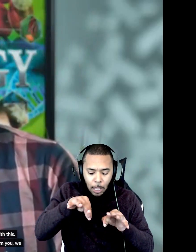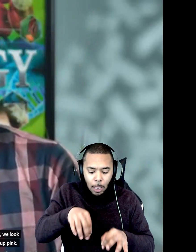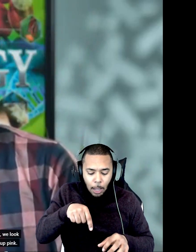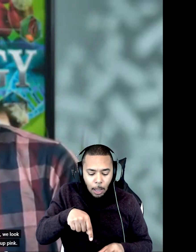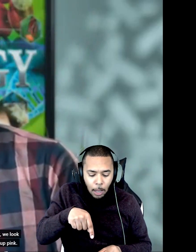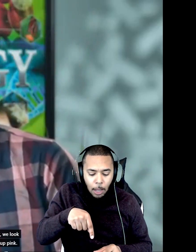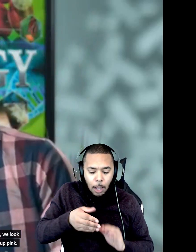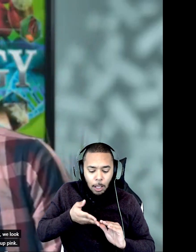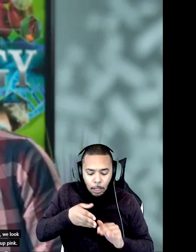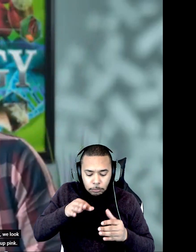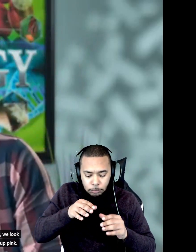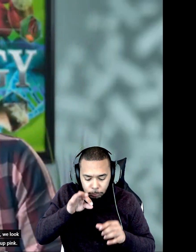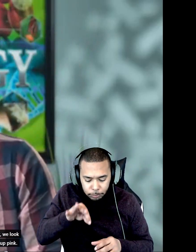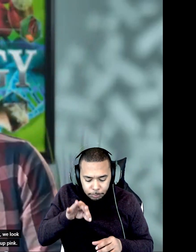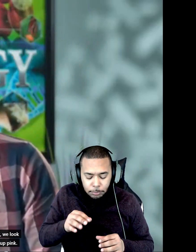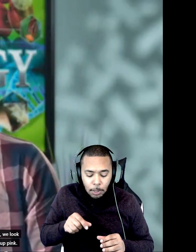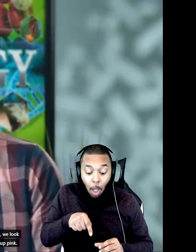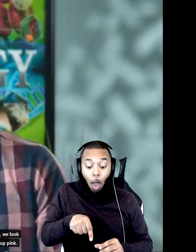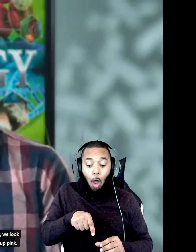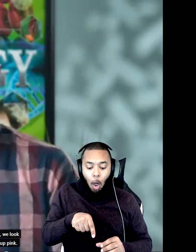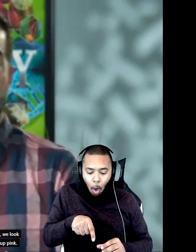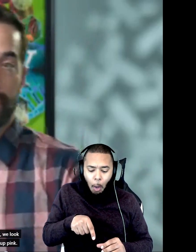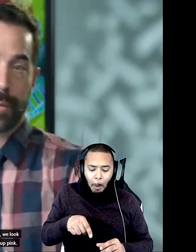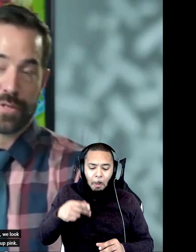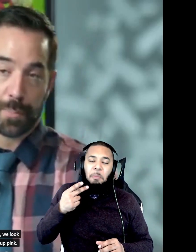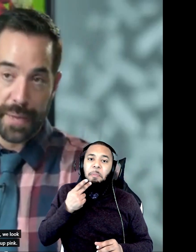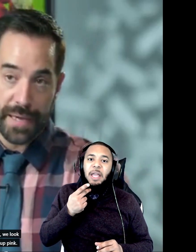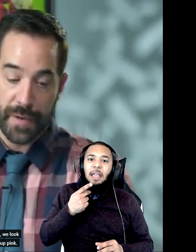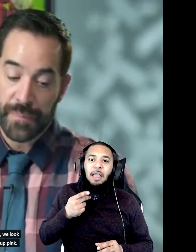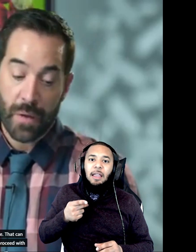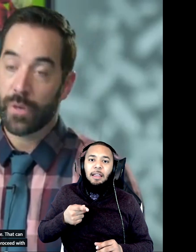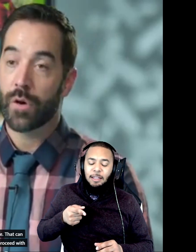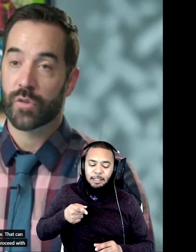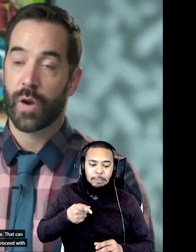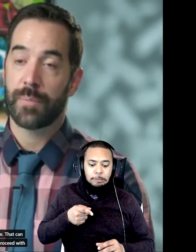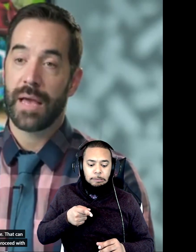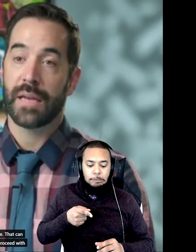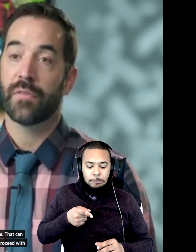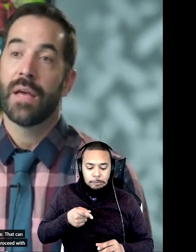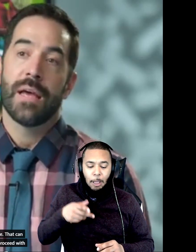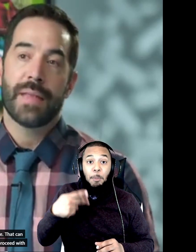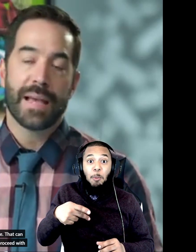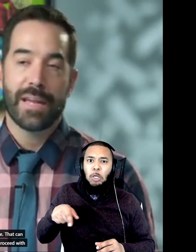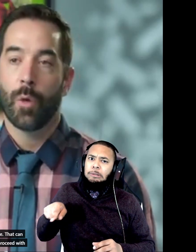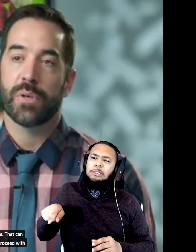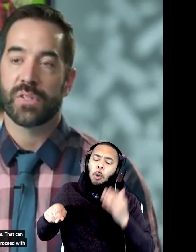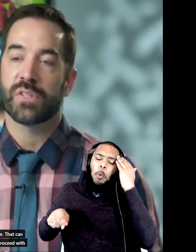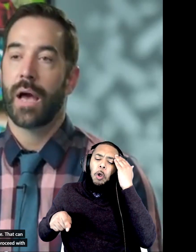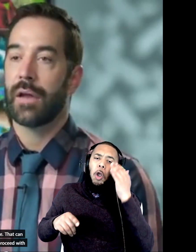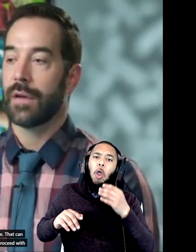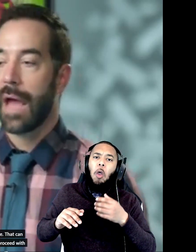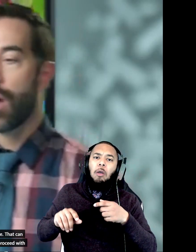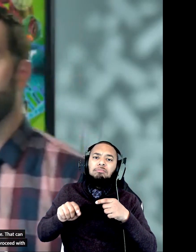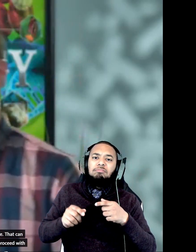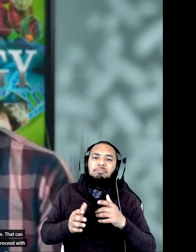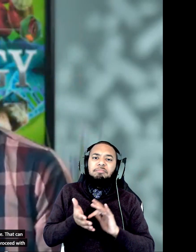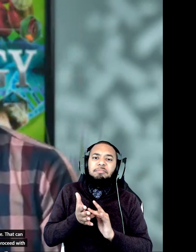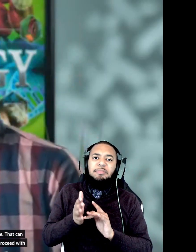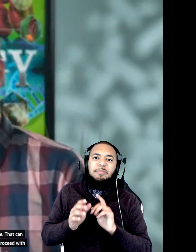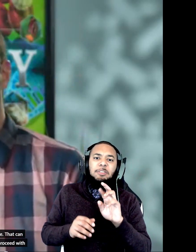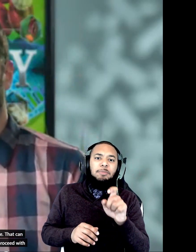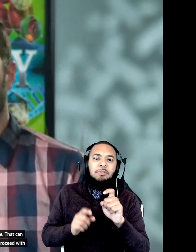from you, we take a culture, we stain it, we look at it in the lab, it comes up pink, we know it's gram-negative, and that can help us decide on how